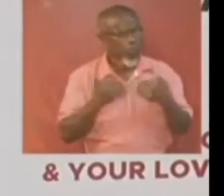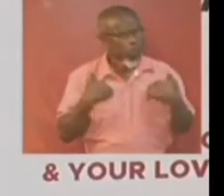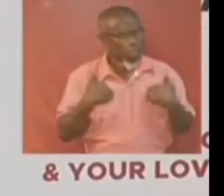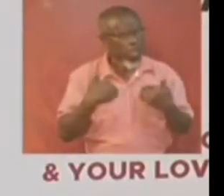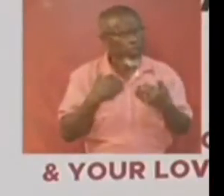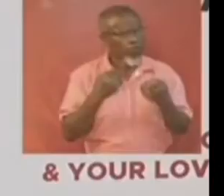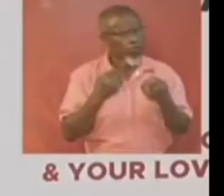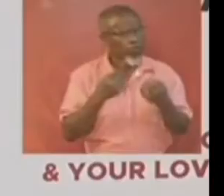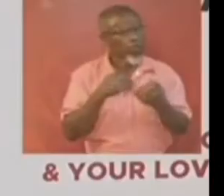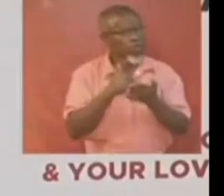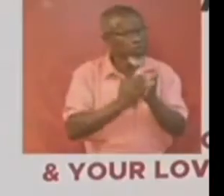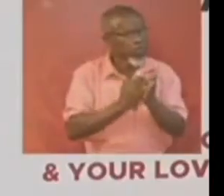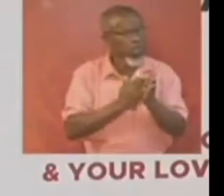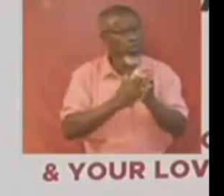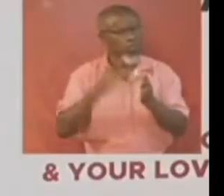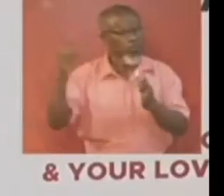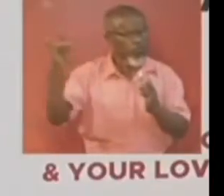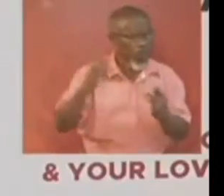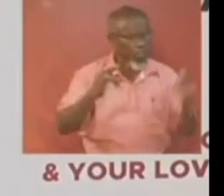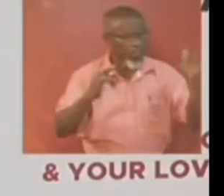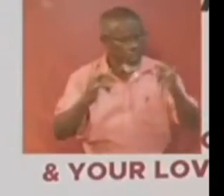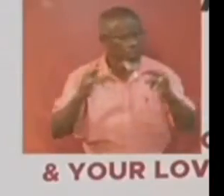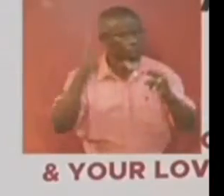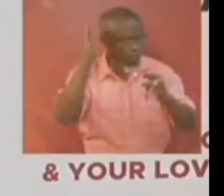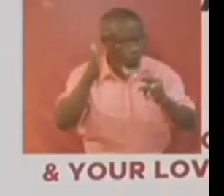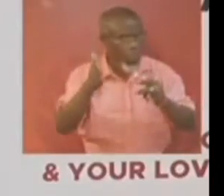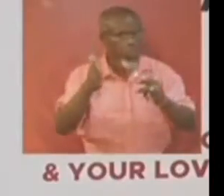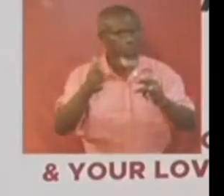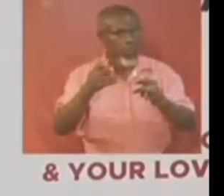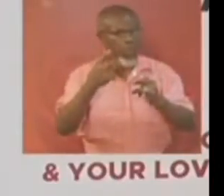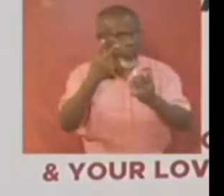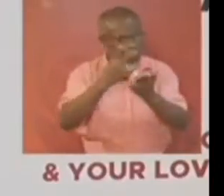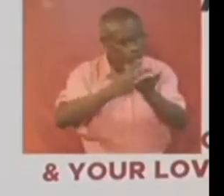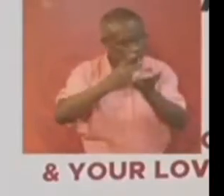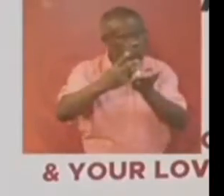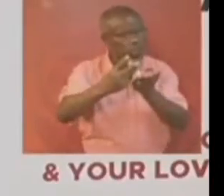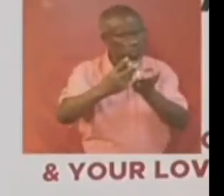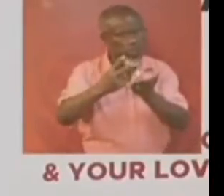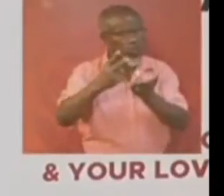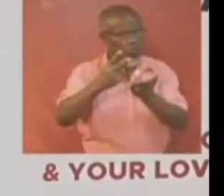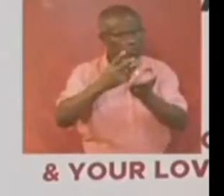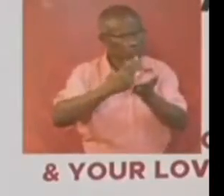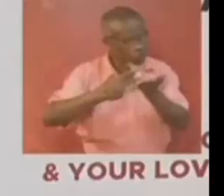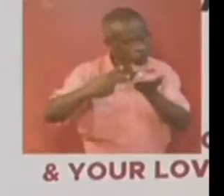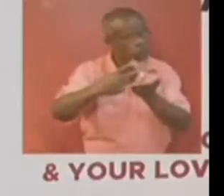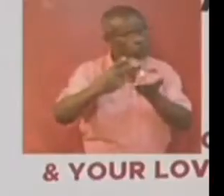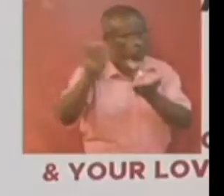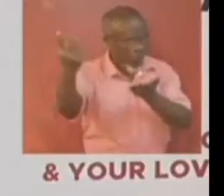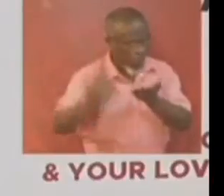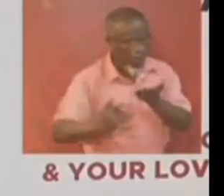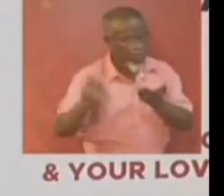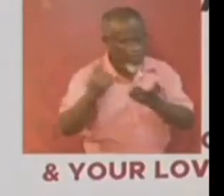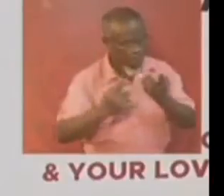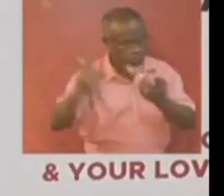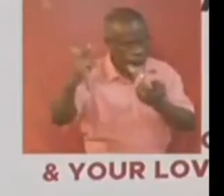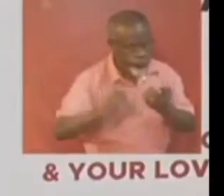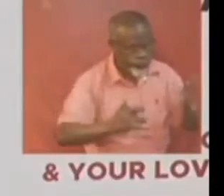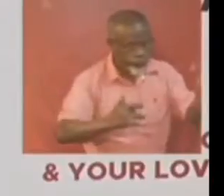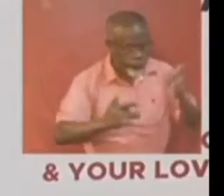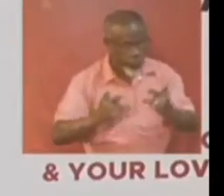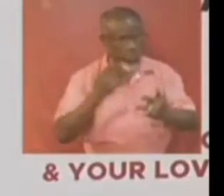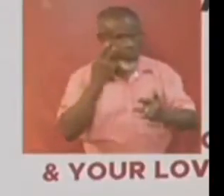that have been scheduled over the next 2 weeks. Tomorrow we have approved approximately 120